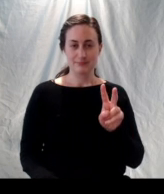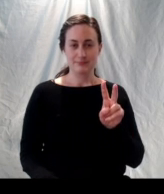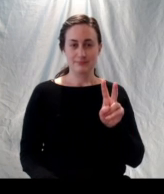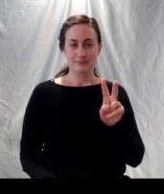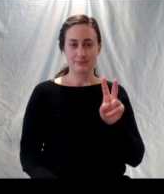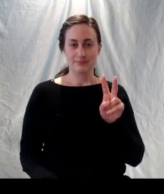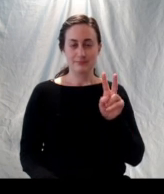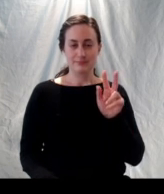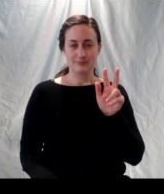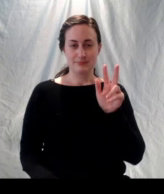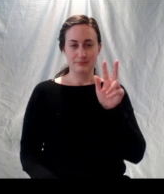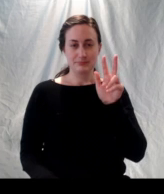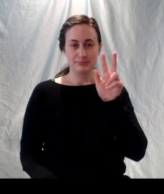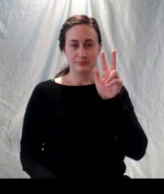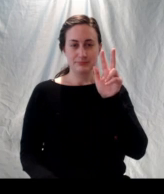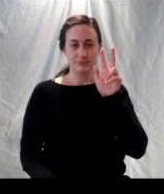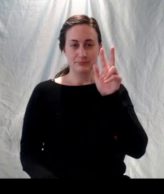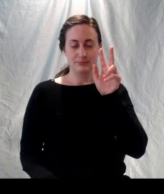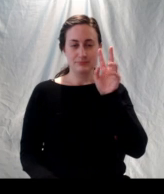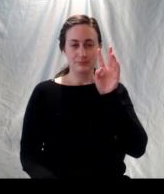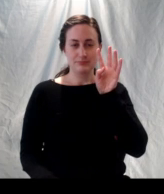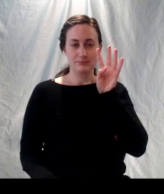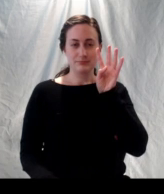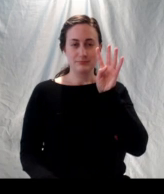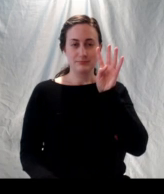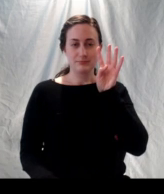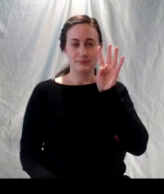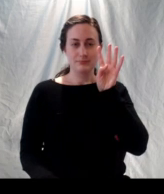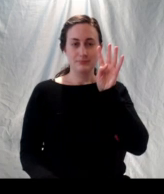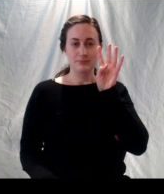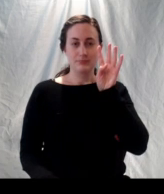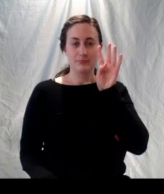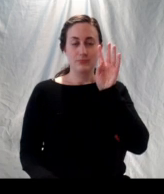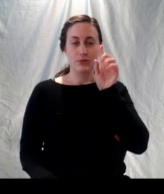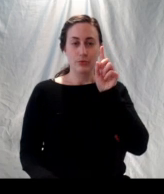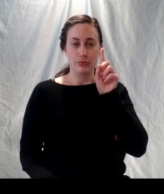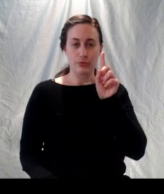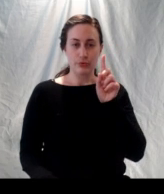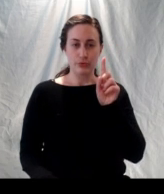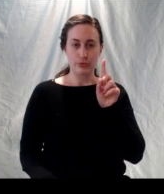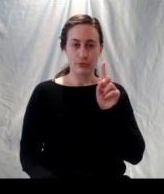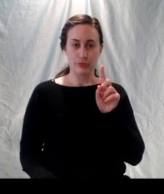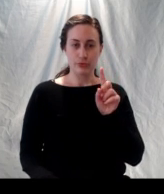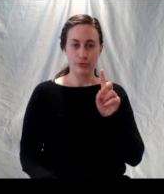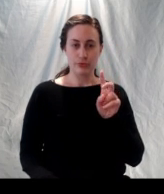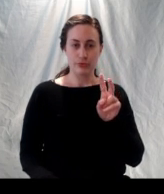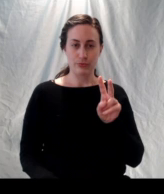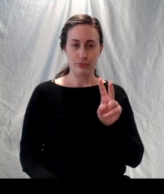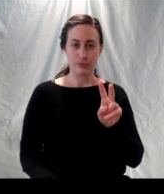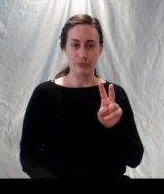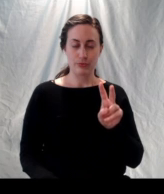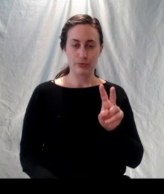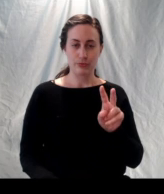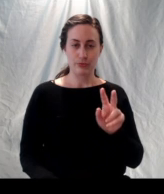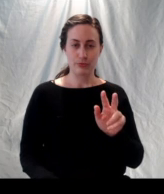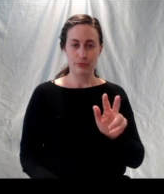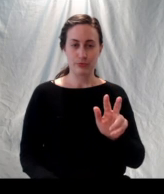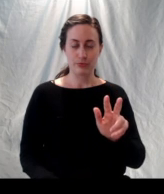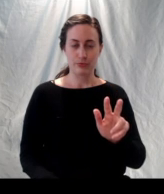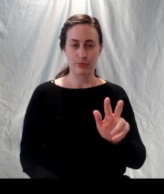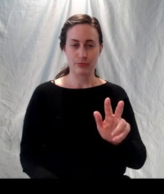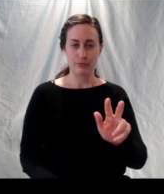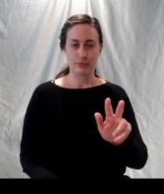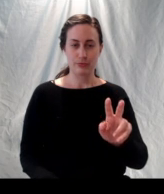4, out, 1, 2, 3, 4.